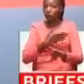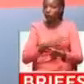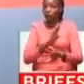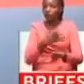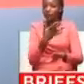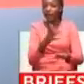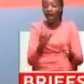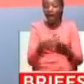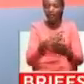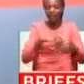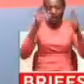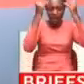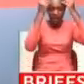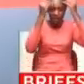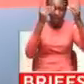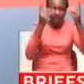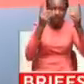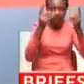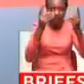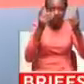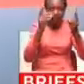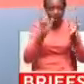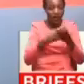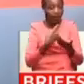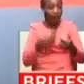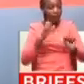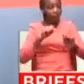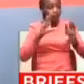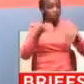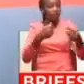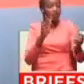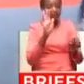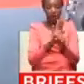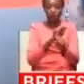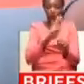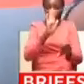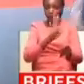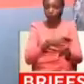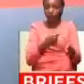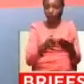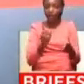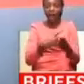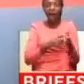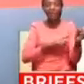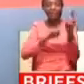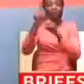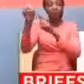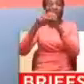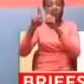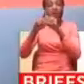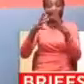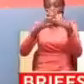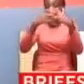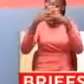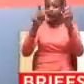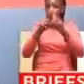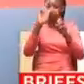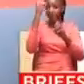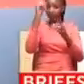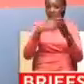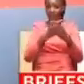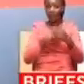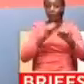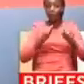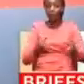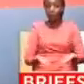I decided that, you know, I was going to release more music and be traveling back and forth between the U.S. and Kenya so that I can, you know, build the